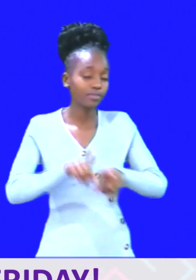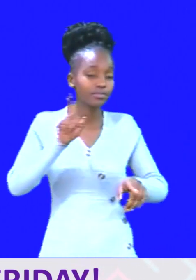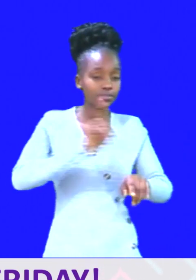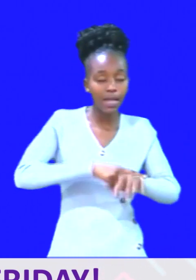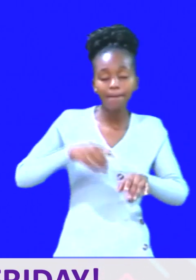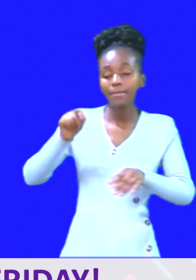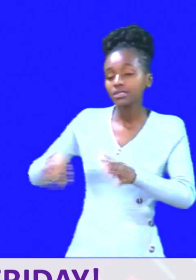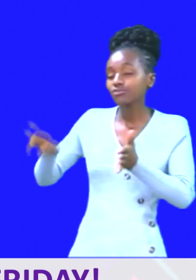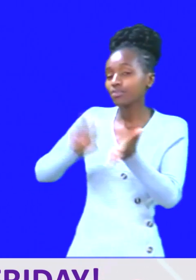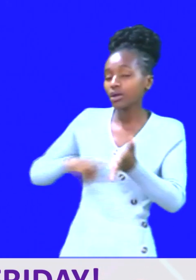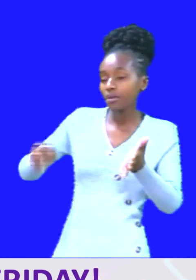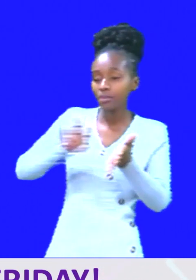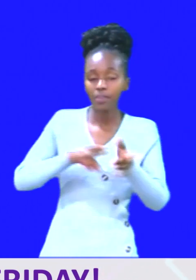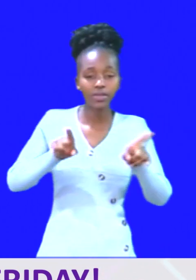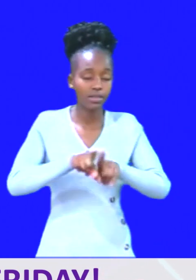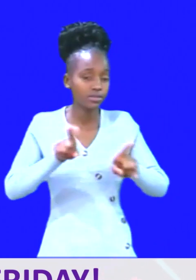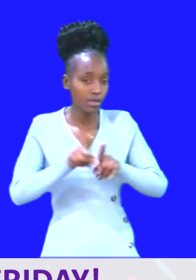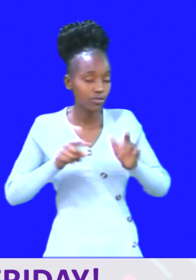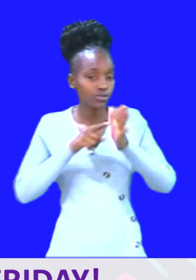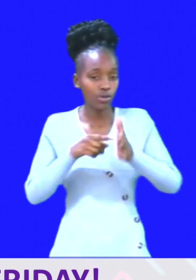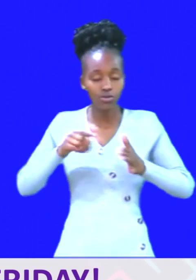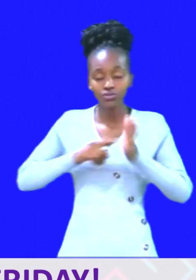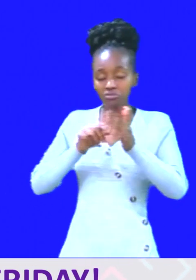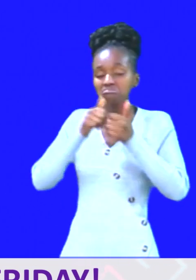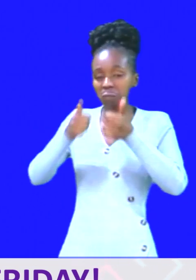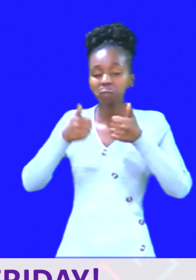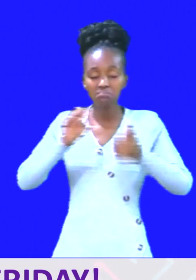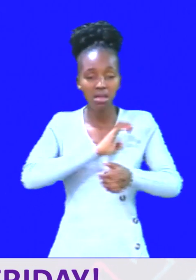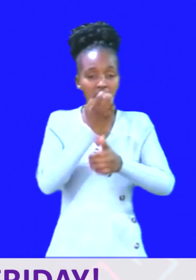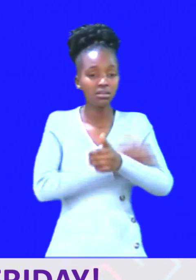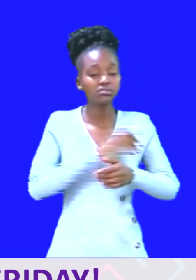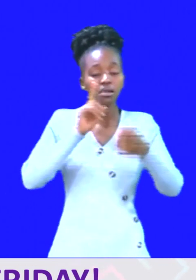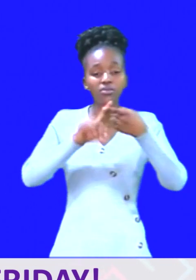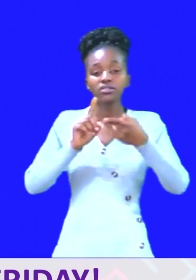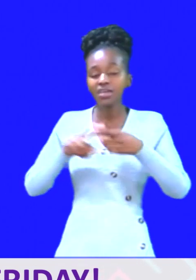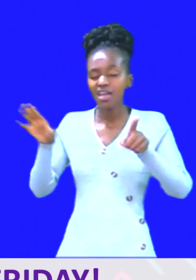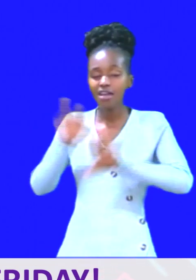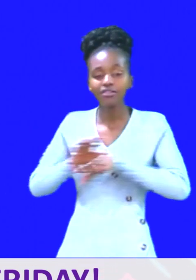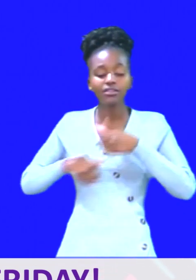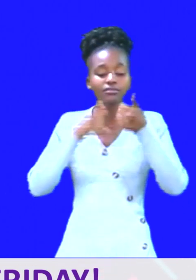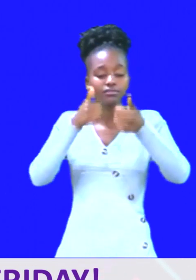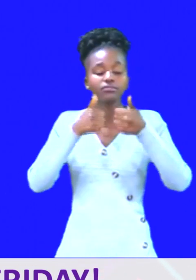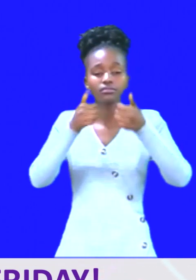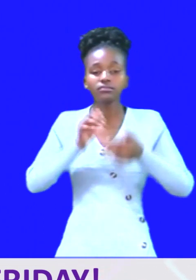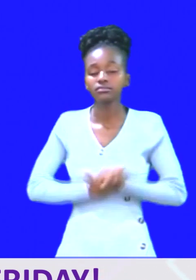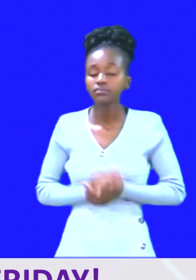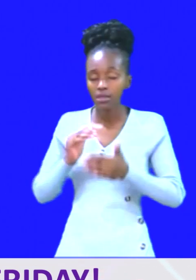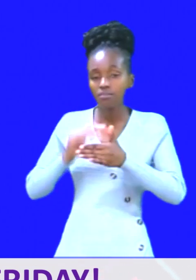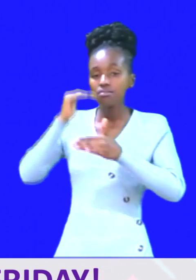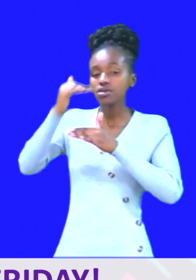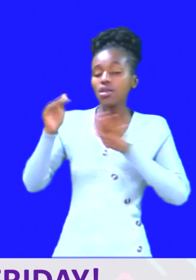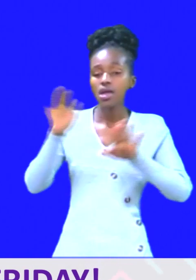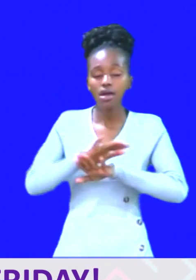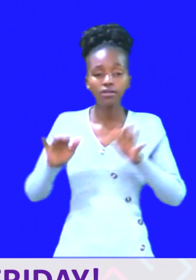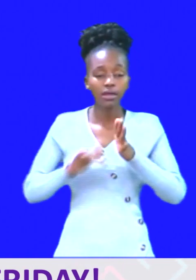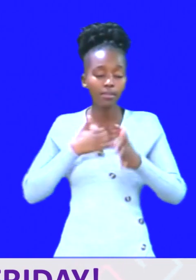Tena na tena, Latona. The show is amazing. The energy is so positive. The energy, iko 100. Iko beyond. So on